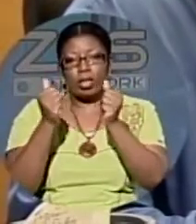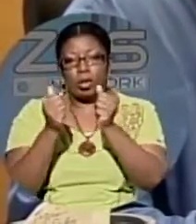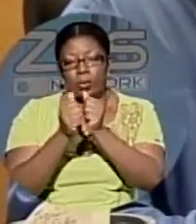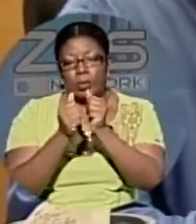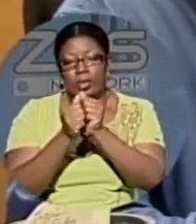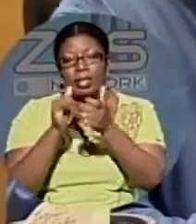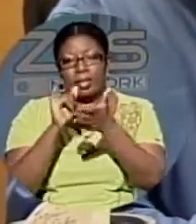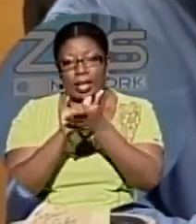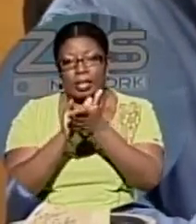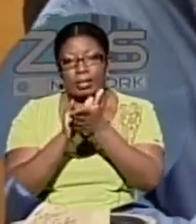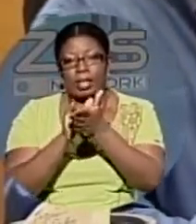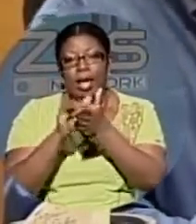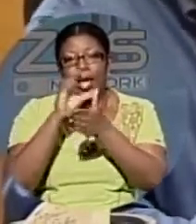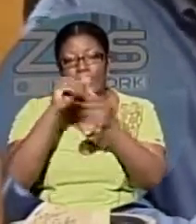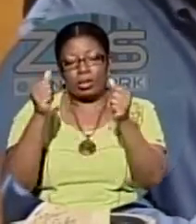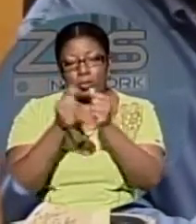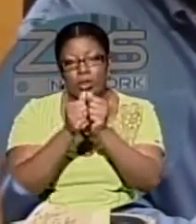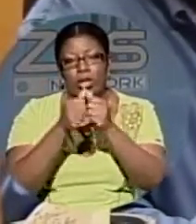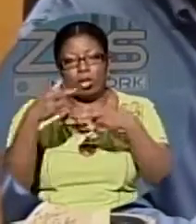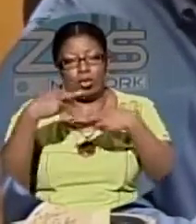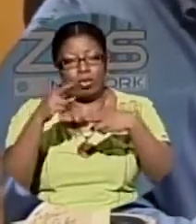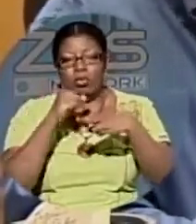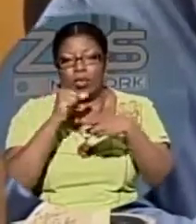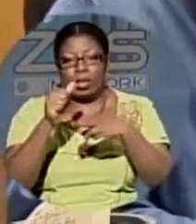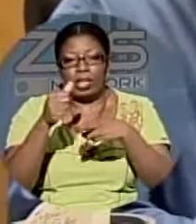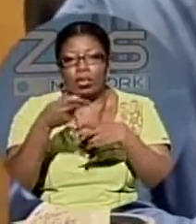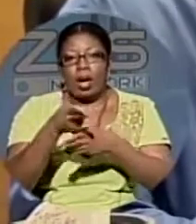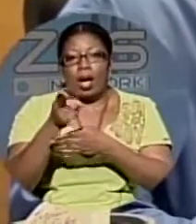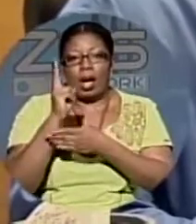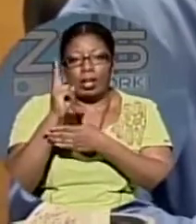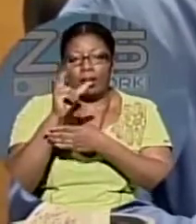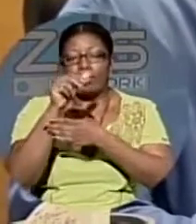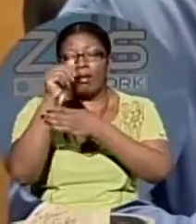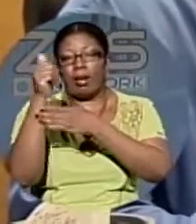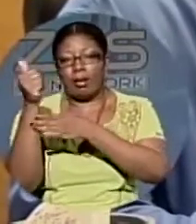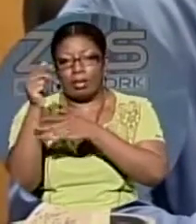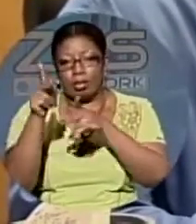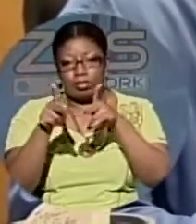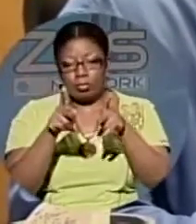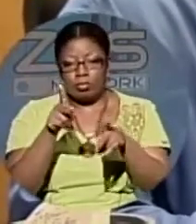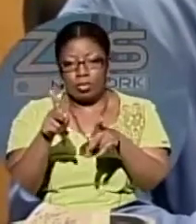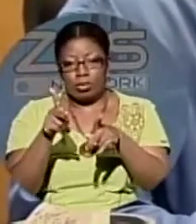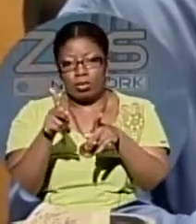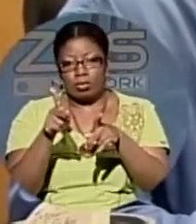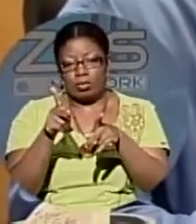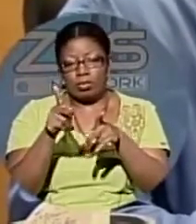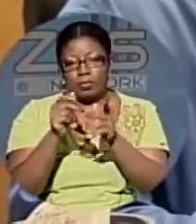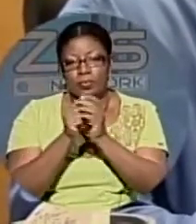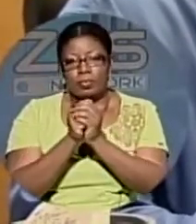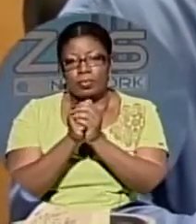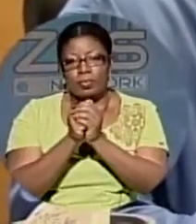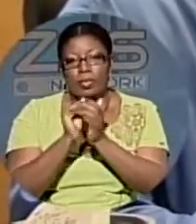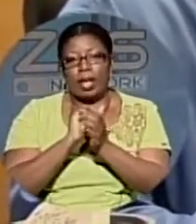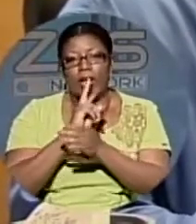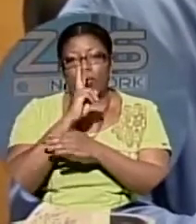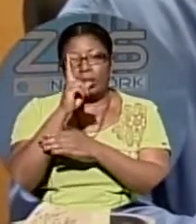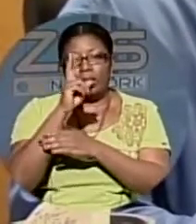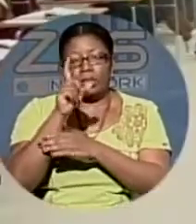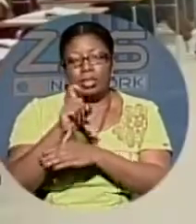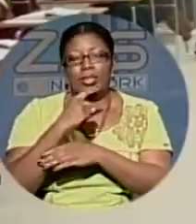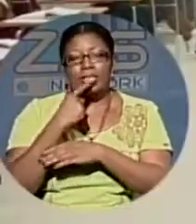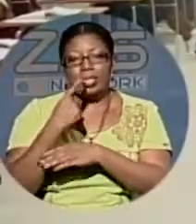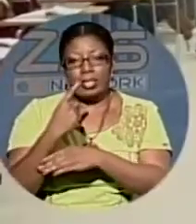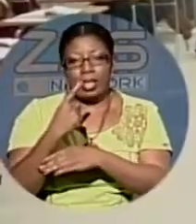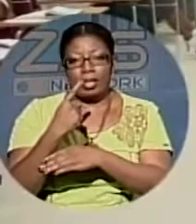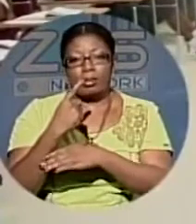so we didn't really have to hire folk from the outside to do a lot of things, and I really must give kudos to